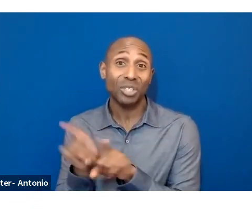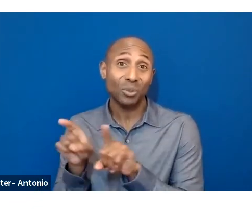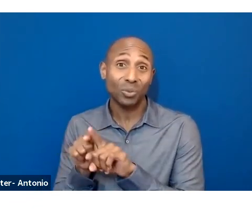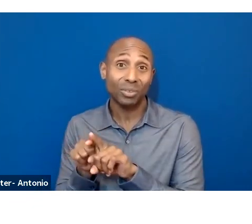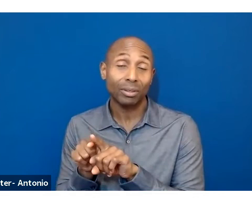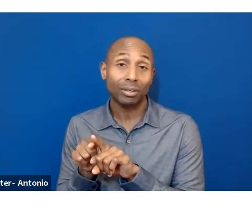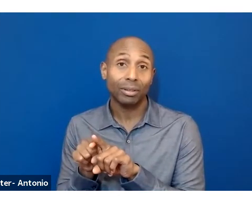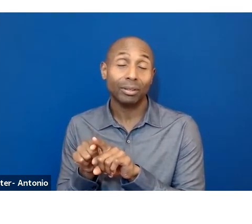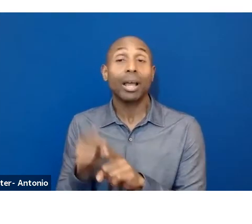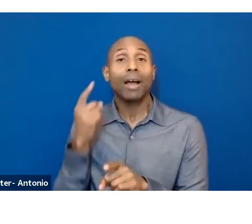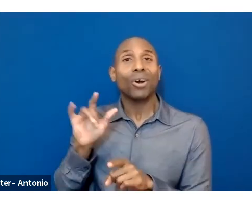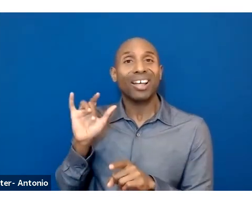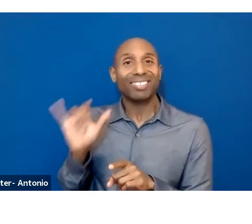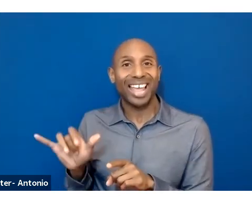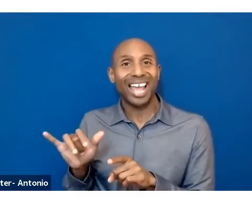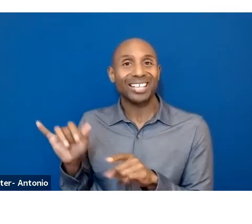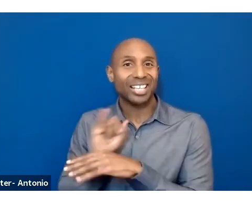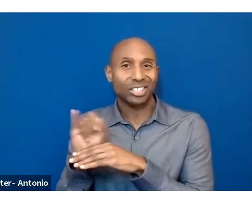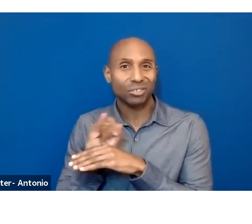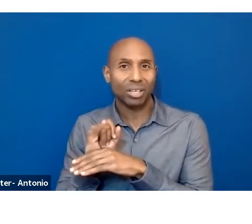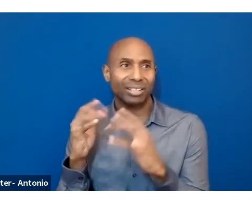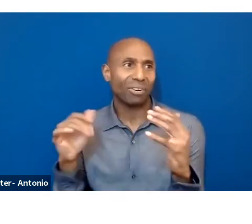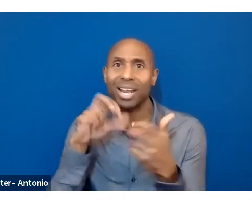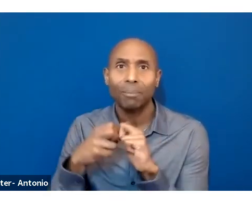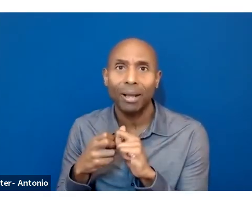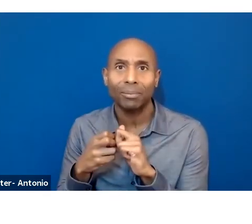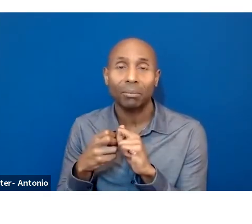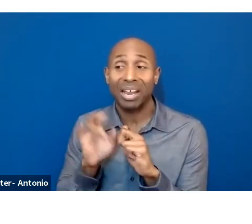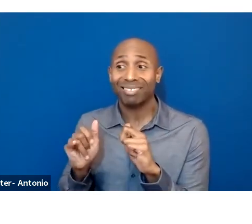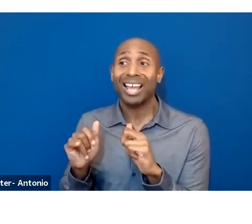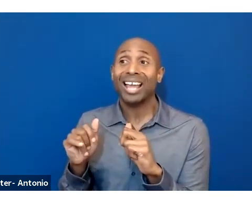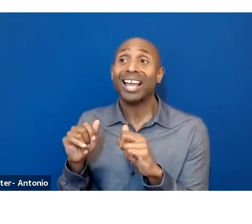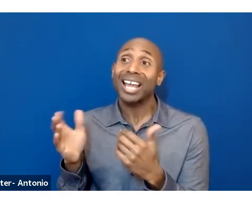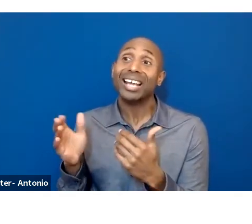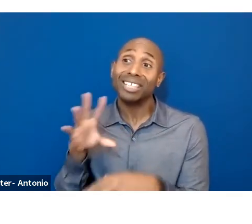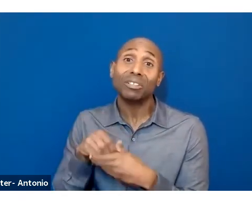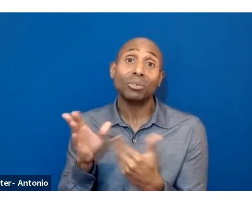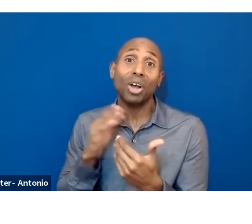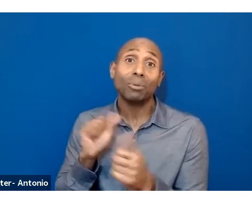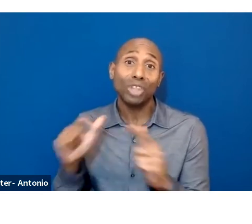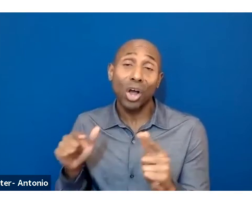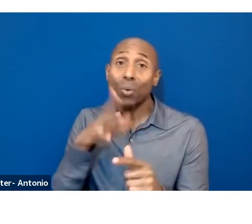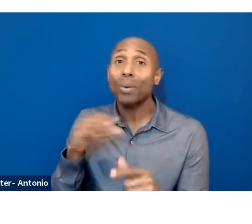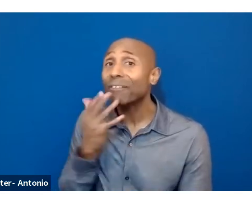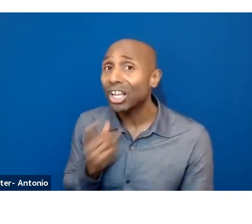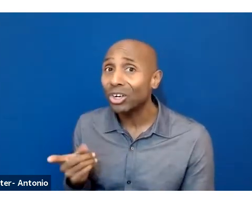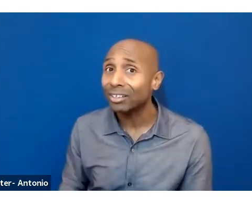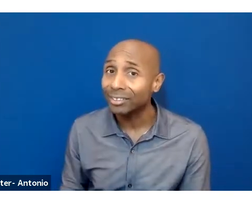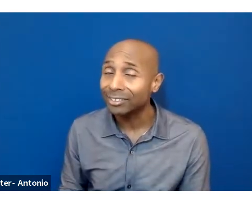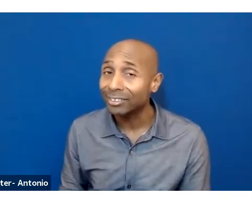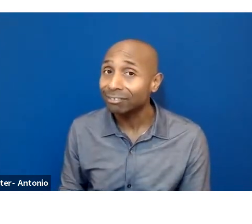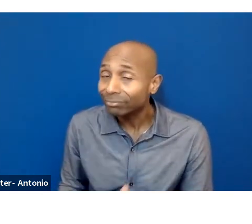just looking for, increasing people of color in the garment industry or in the fashion industry, in global fashion, in